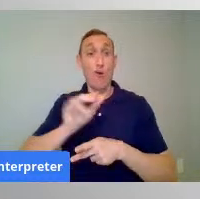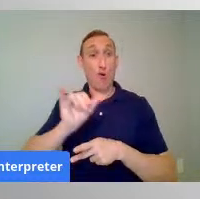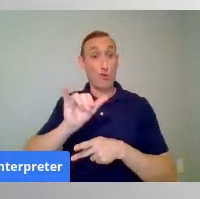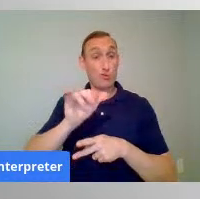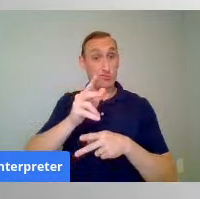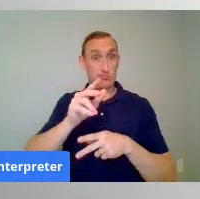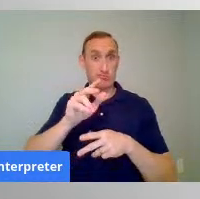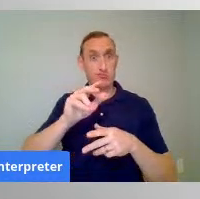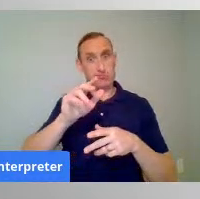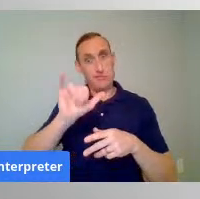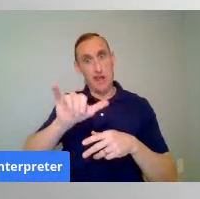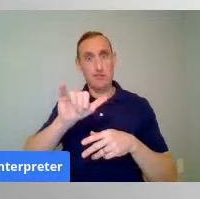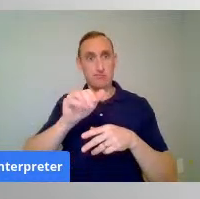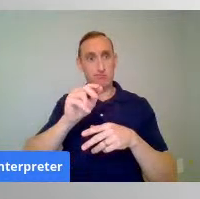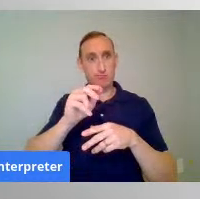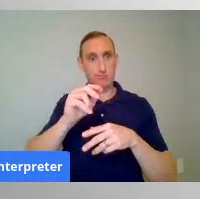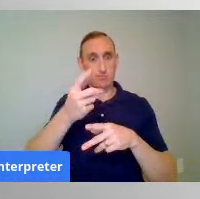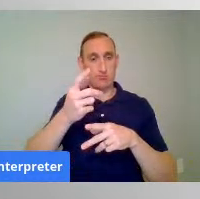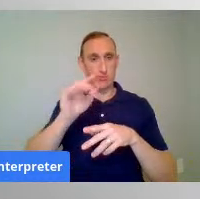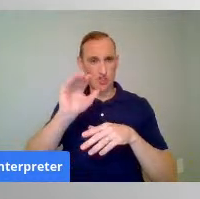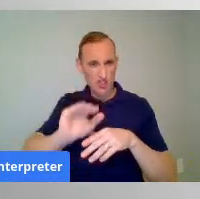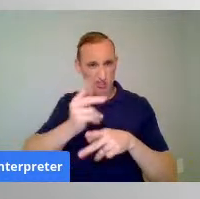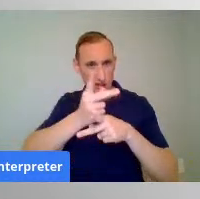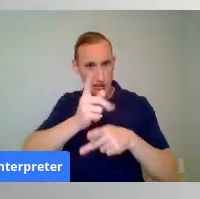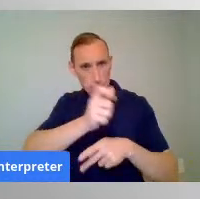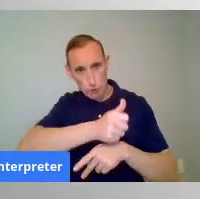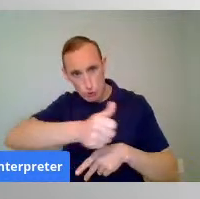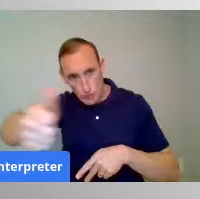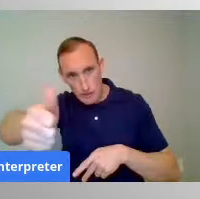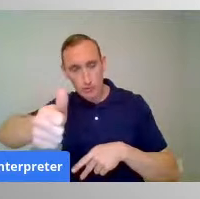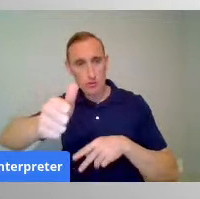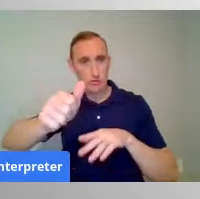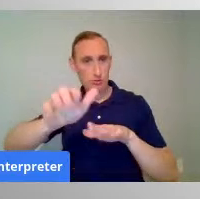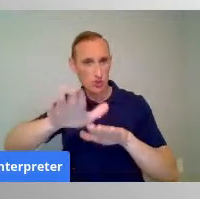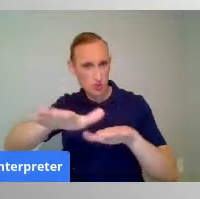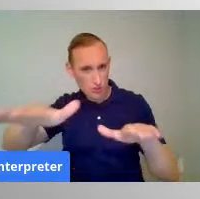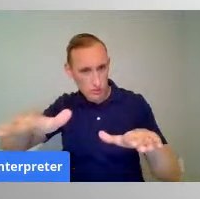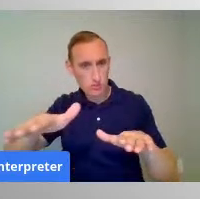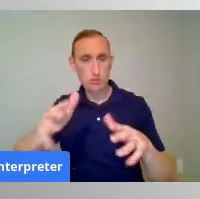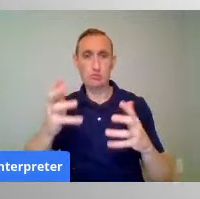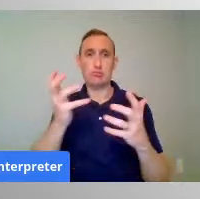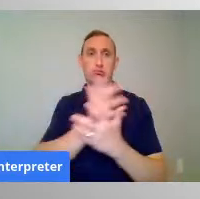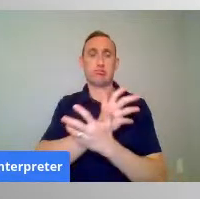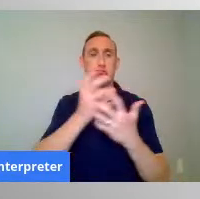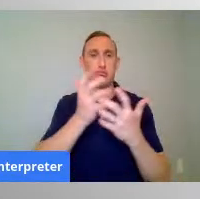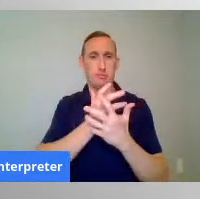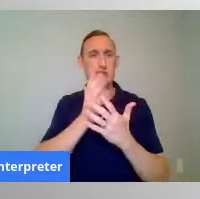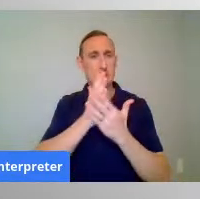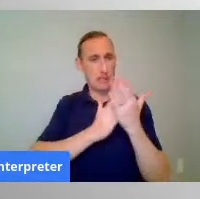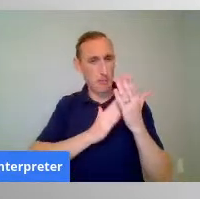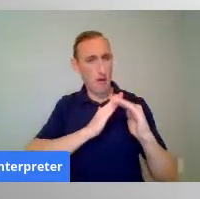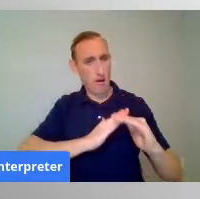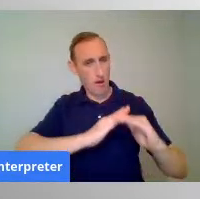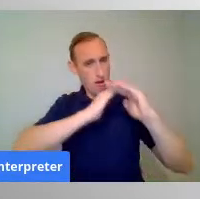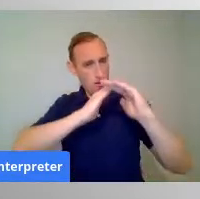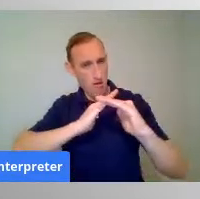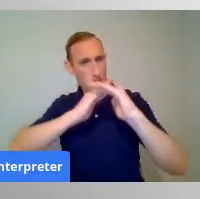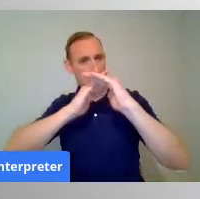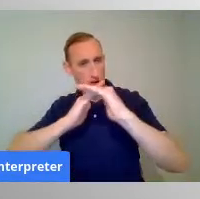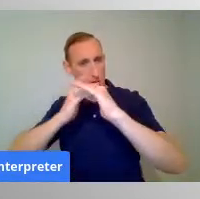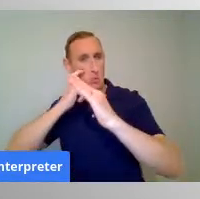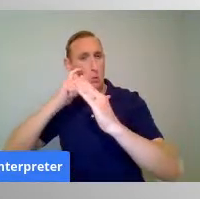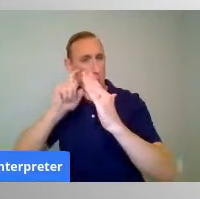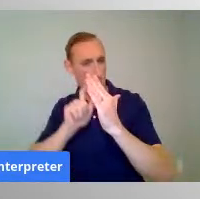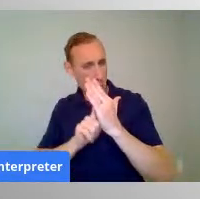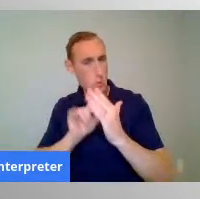there. So all the obstacles that are there to take advantage and fully utilize all of these resources that we